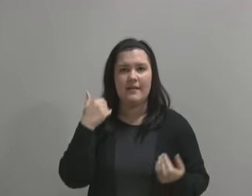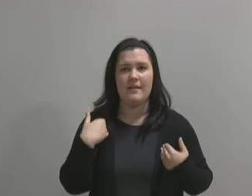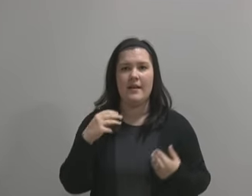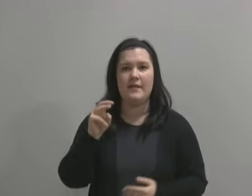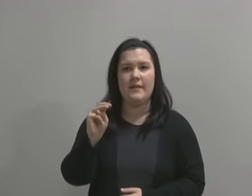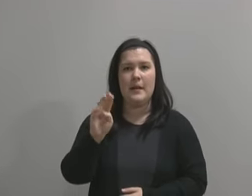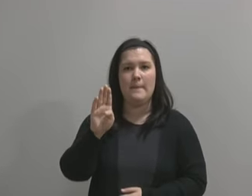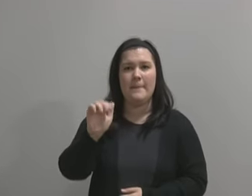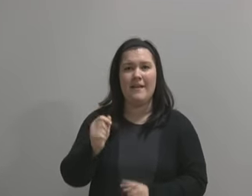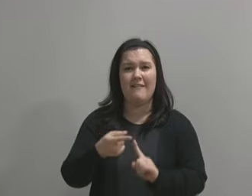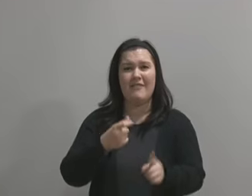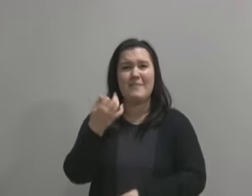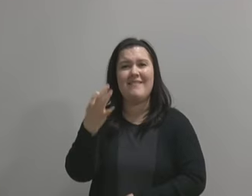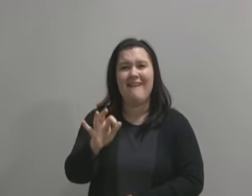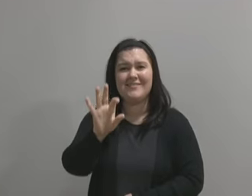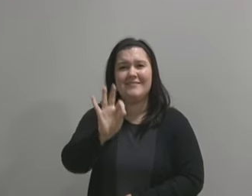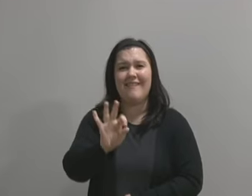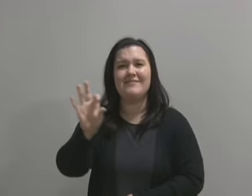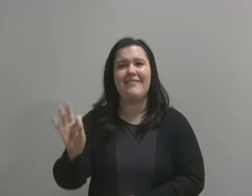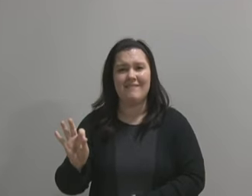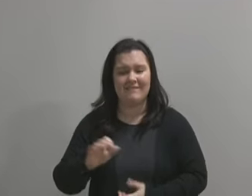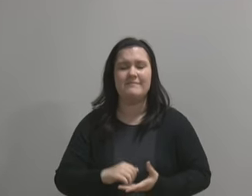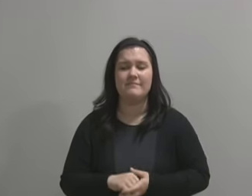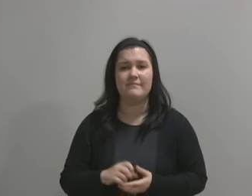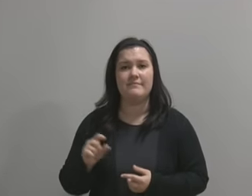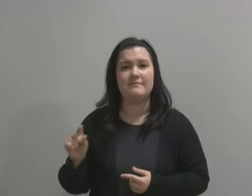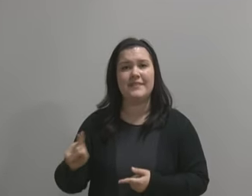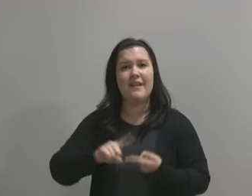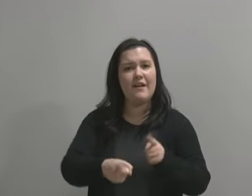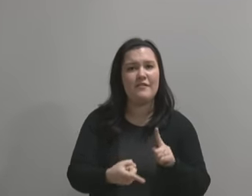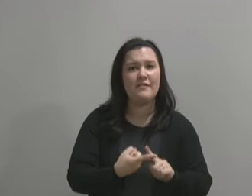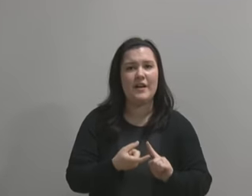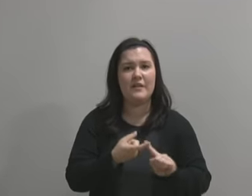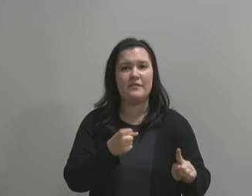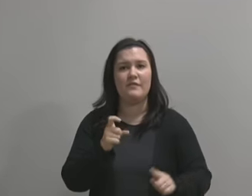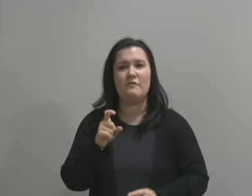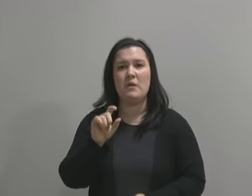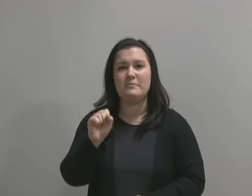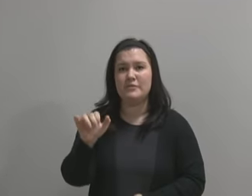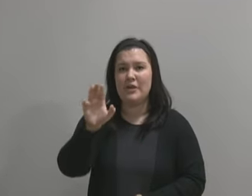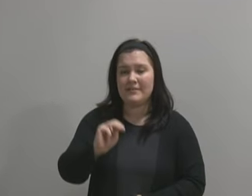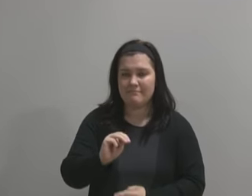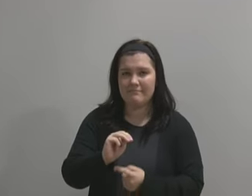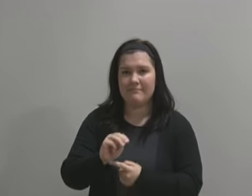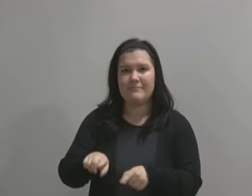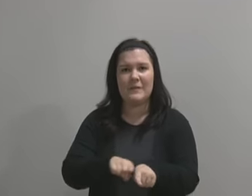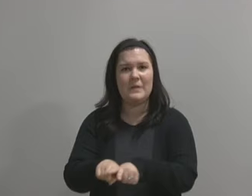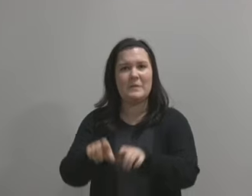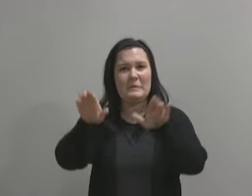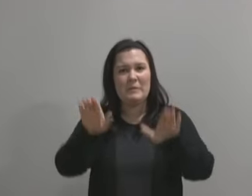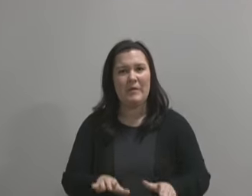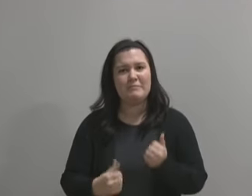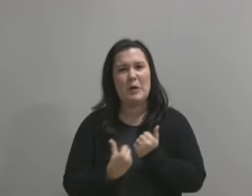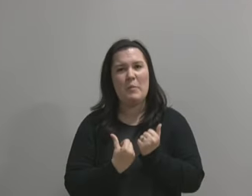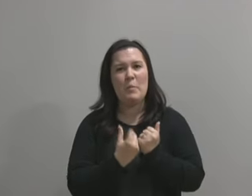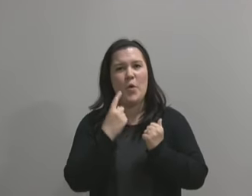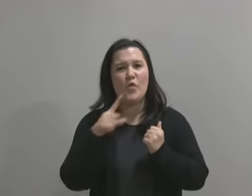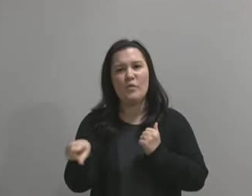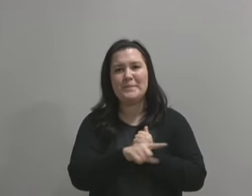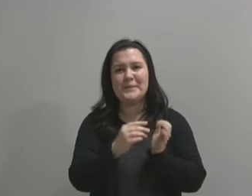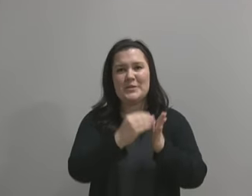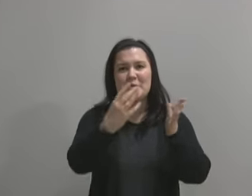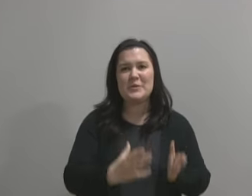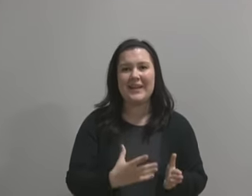in 1999. She is a friend of the Jindal School. She's an incredible supporter of our